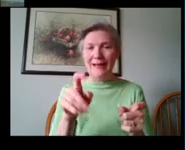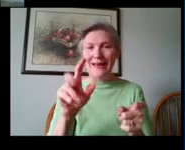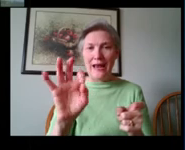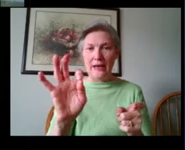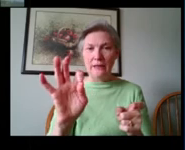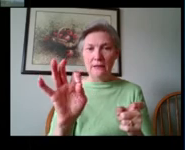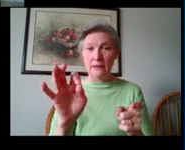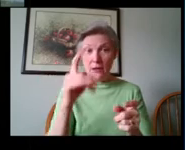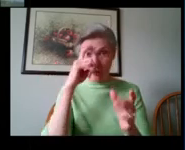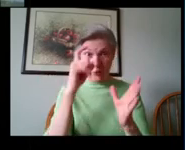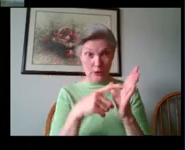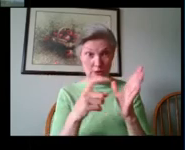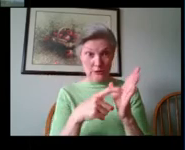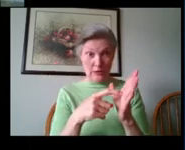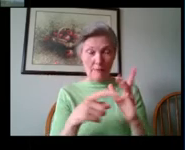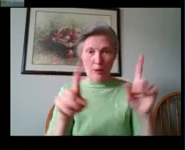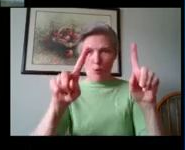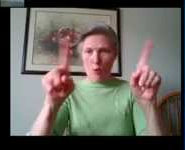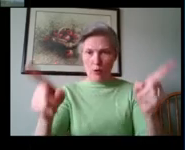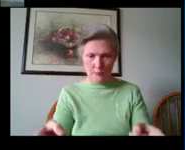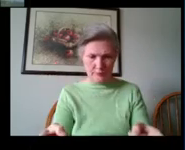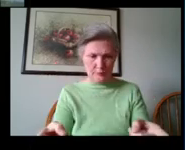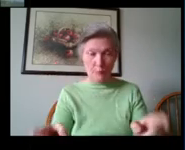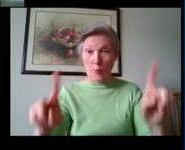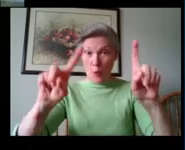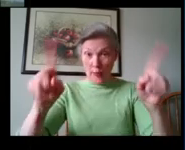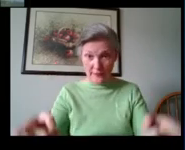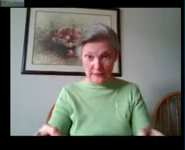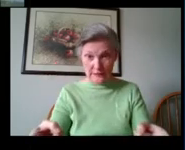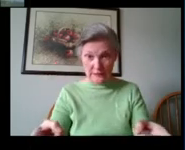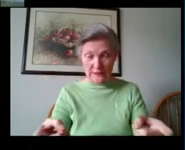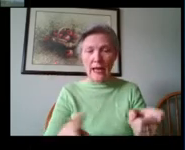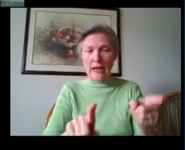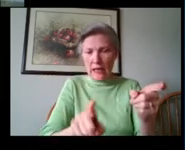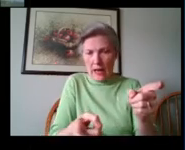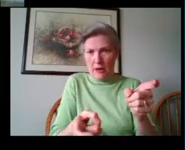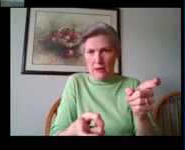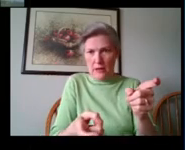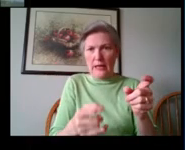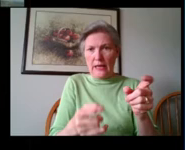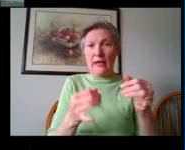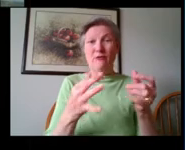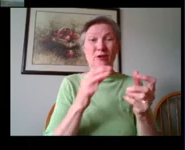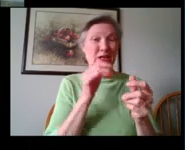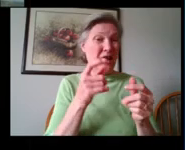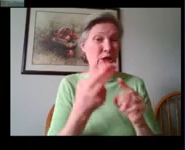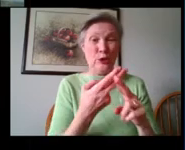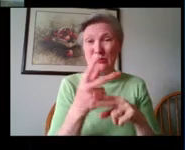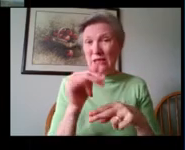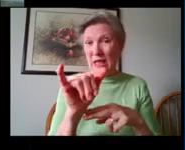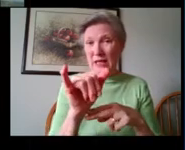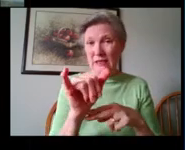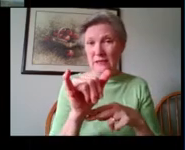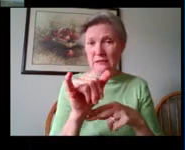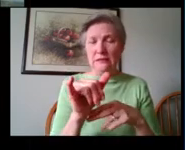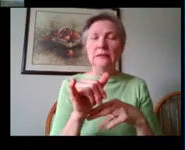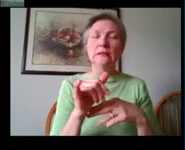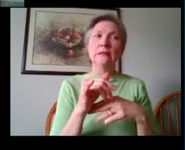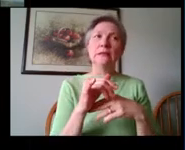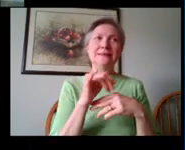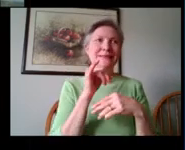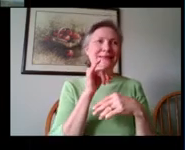I put my ordered pairs with parentheses around them and a comma in between. If you don't use that notation, it does not mean